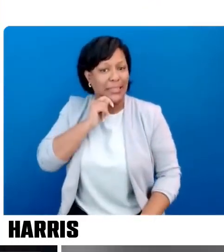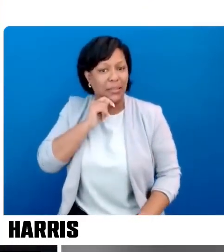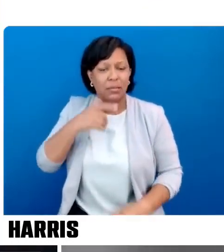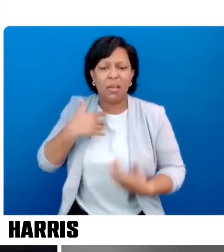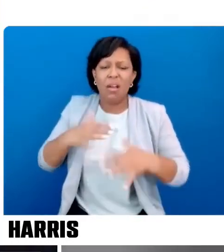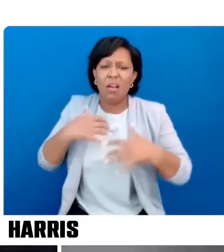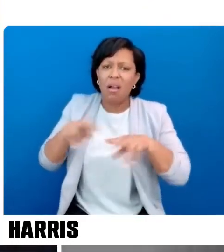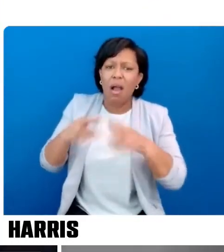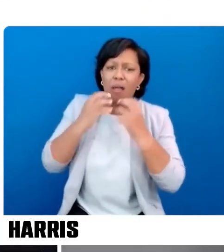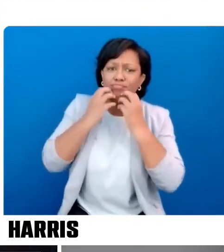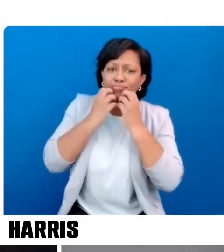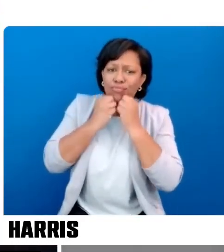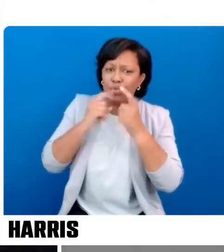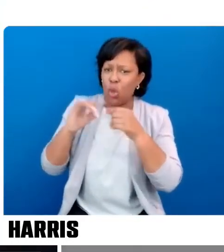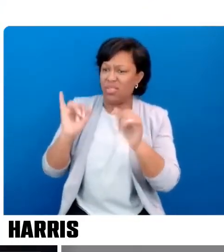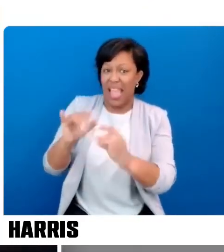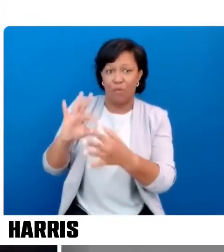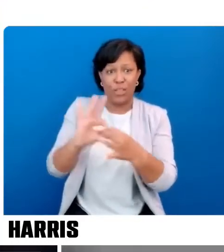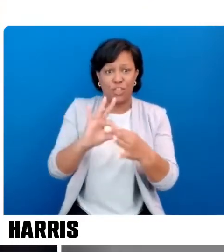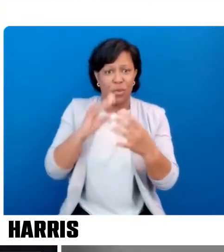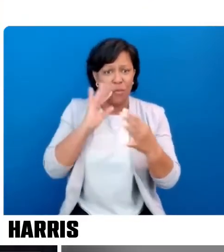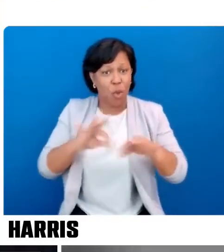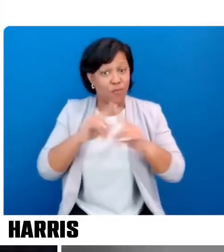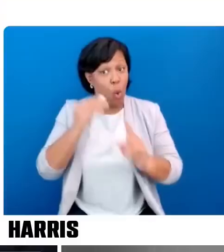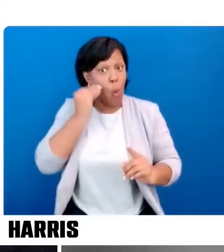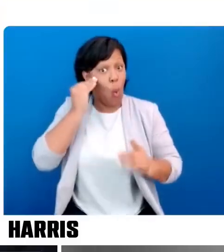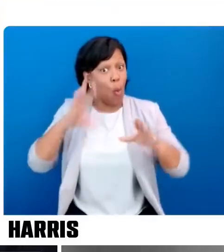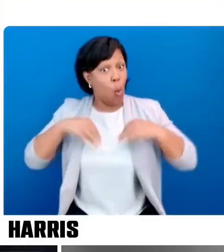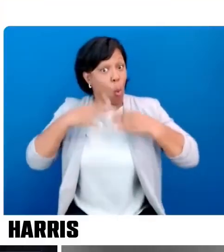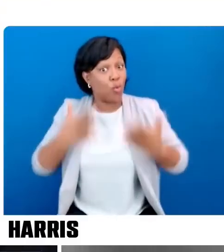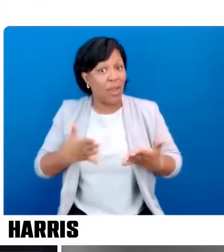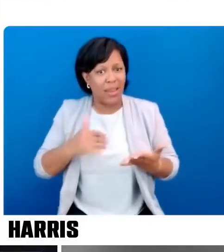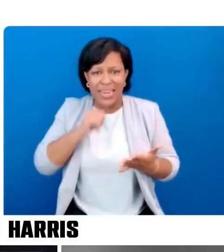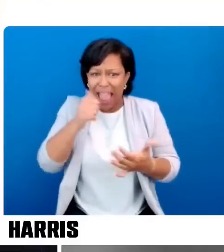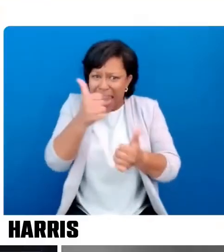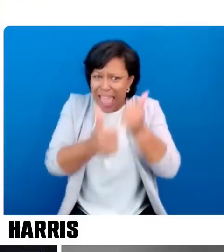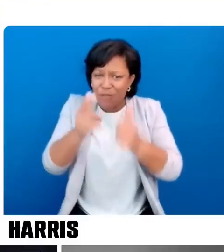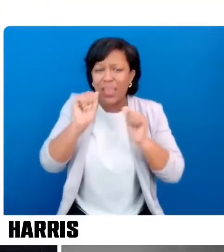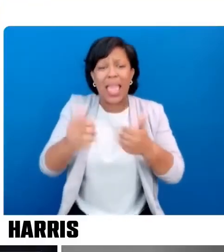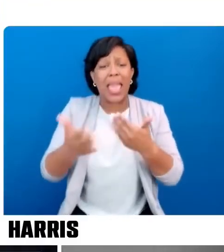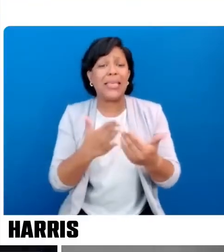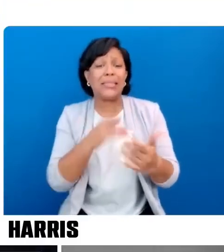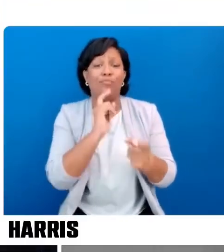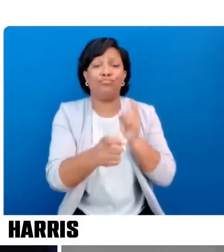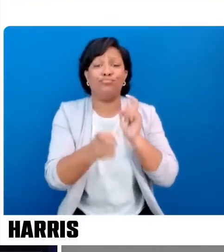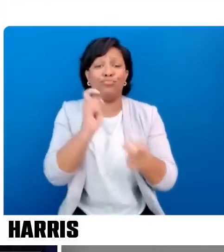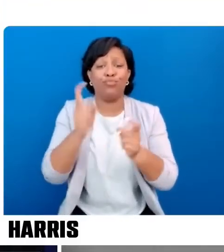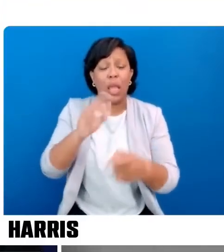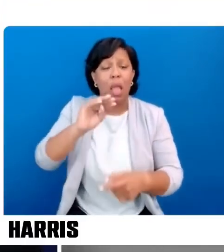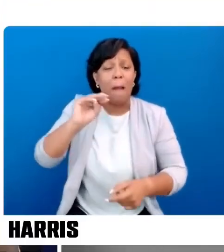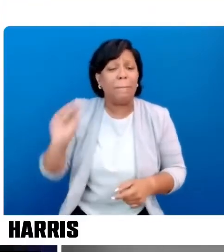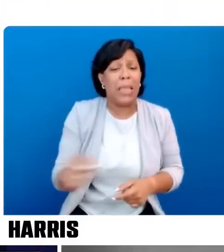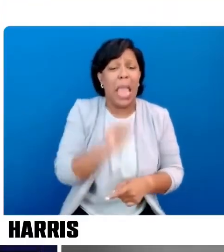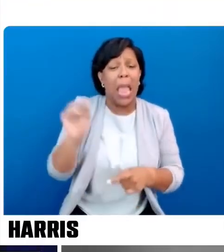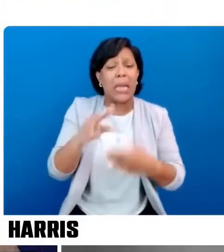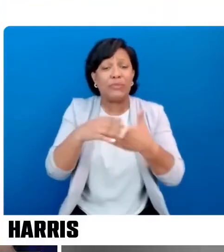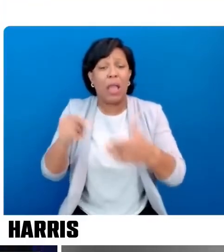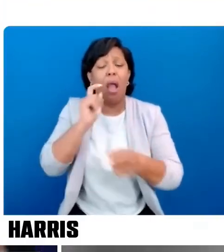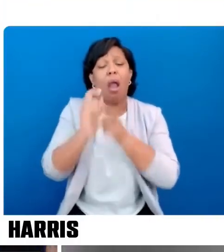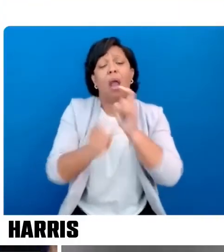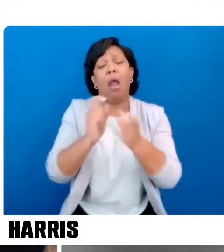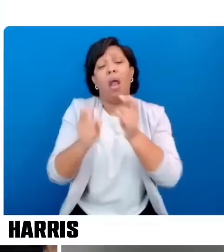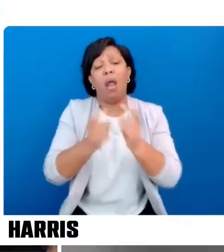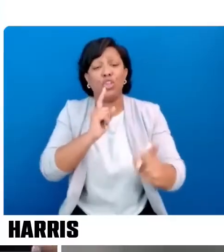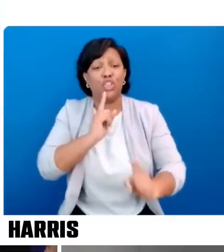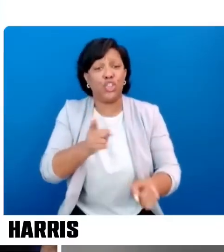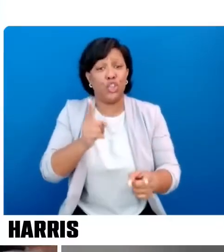not everybody got handed $400 million on a silver platter and then filed bankruptcy 6 times, is a value that I bring